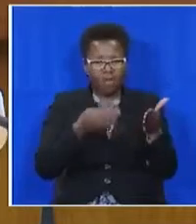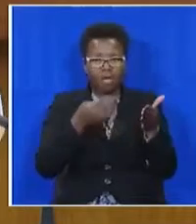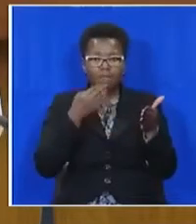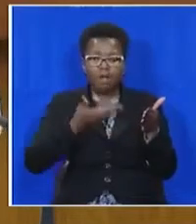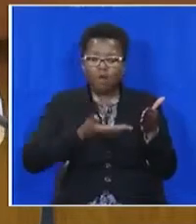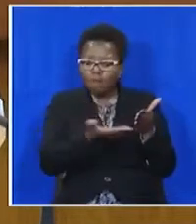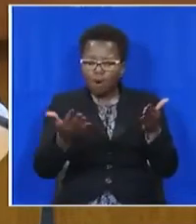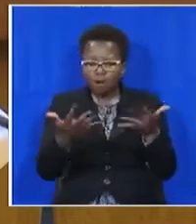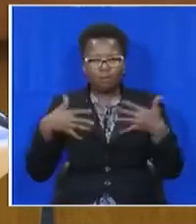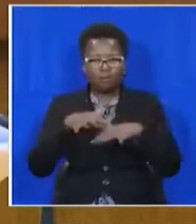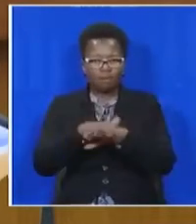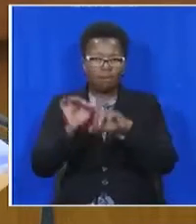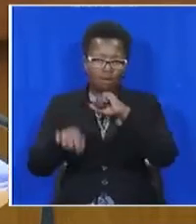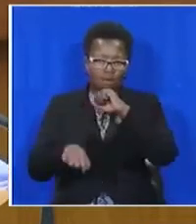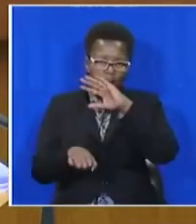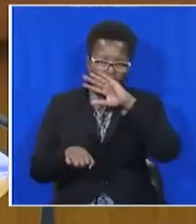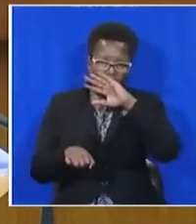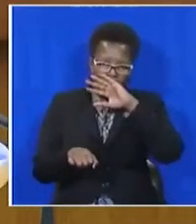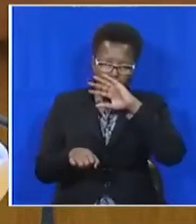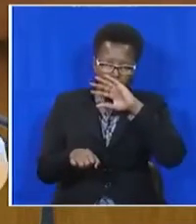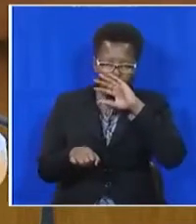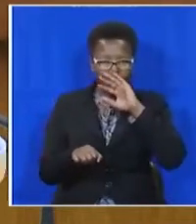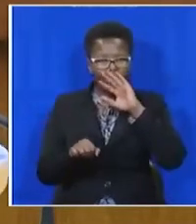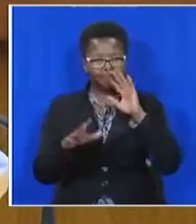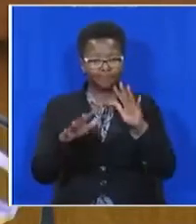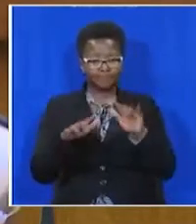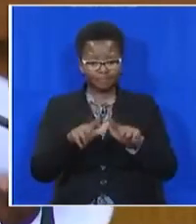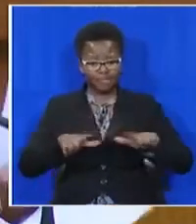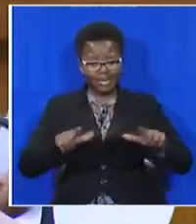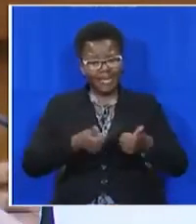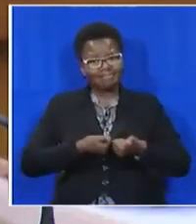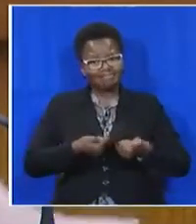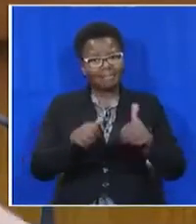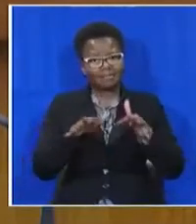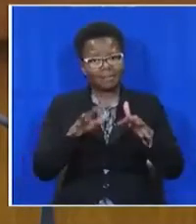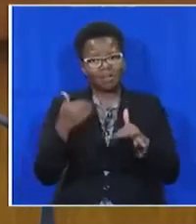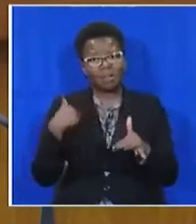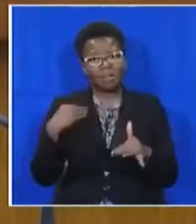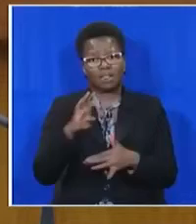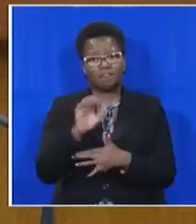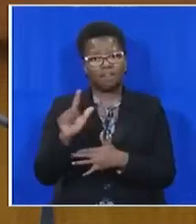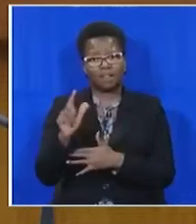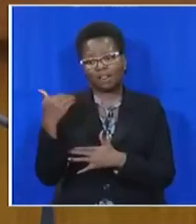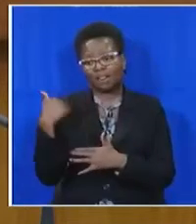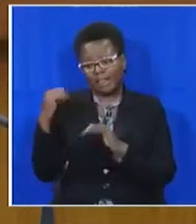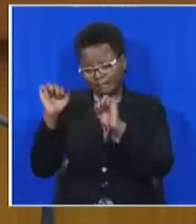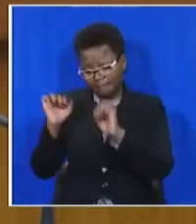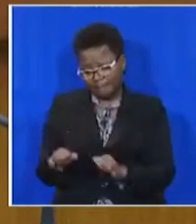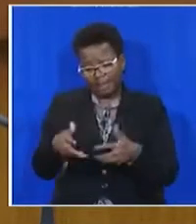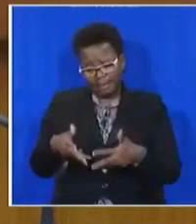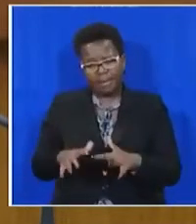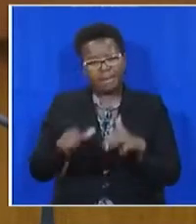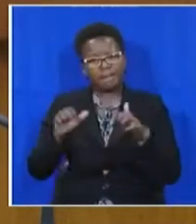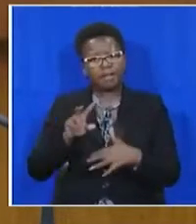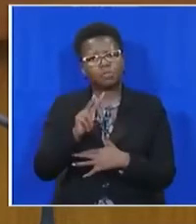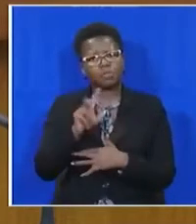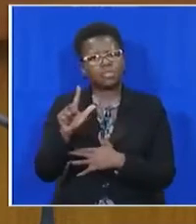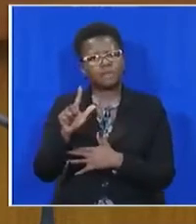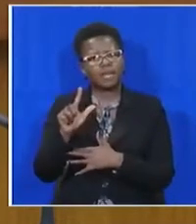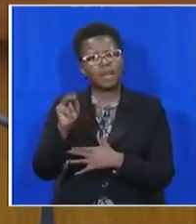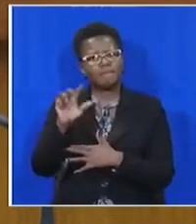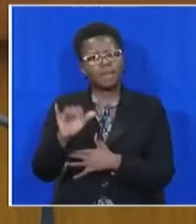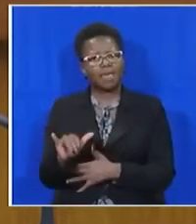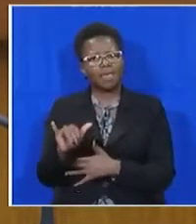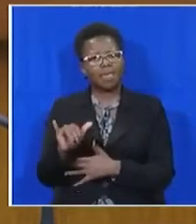quote, being the expropriation bill passed by this House on the 27th of May. This is the bill, Honourable House Chair, which